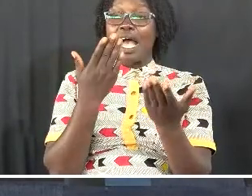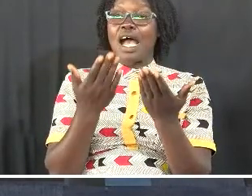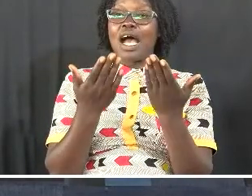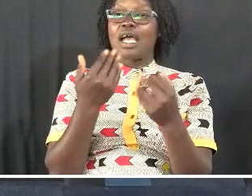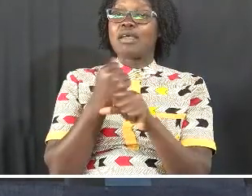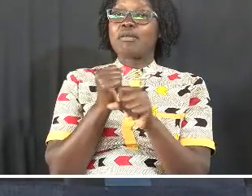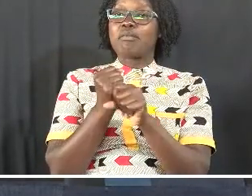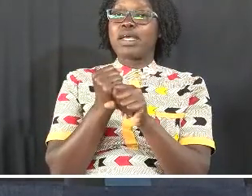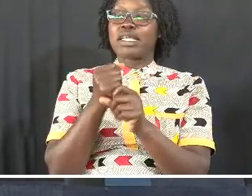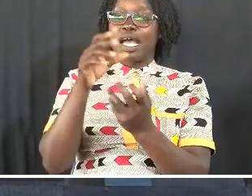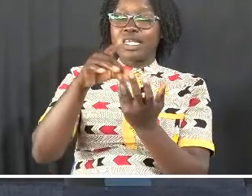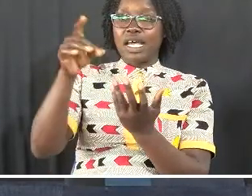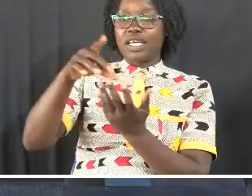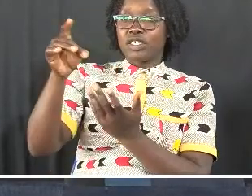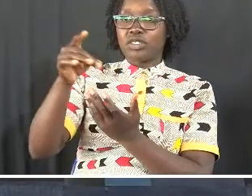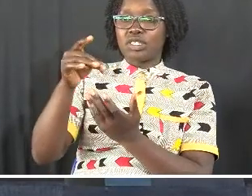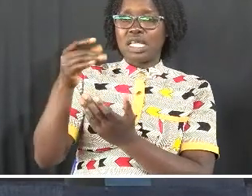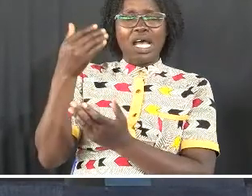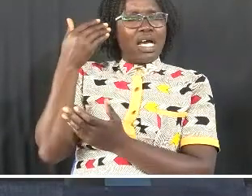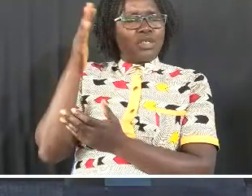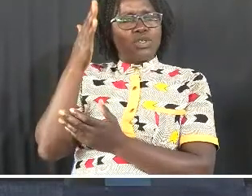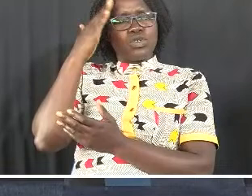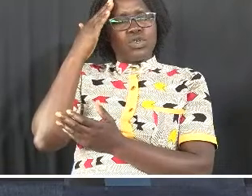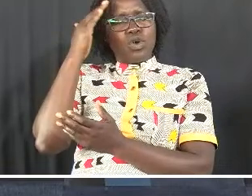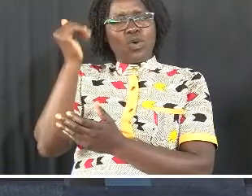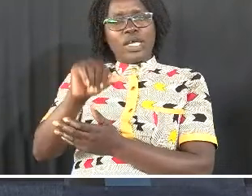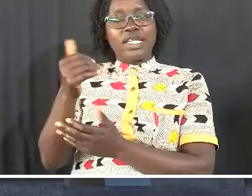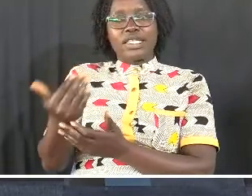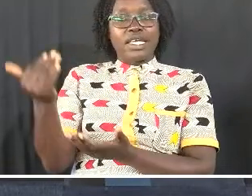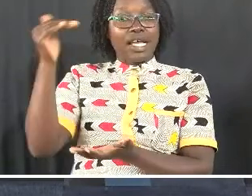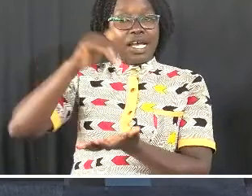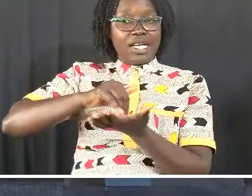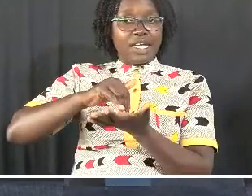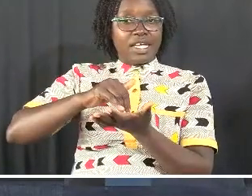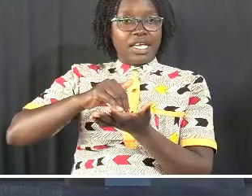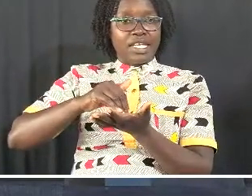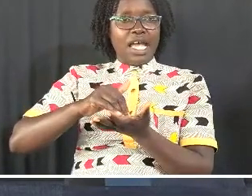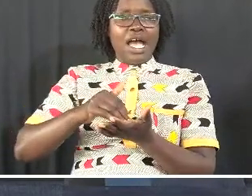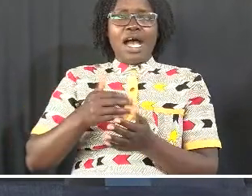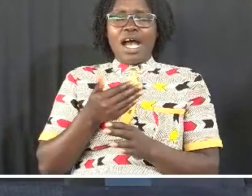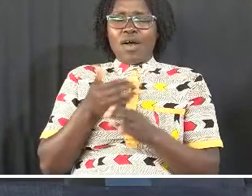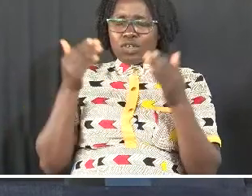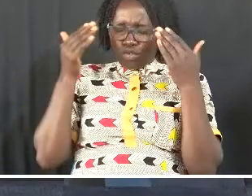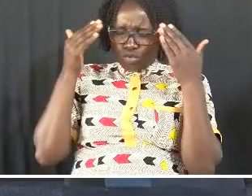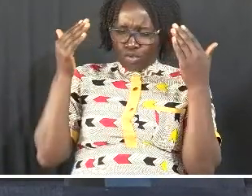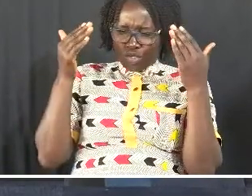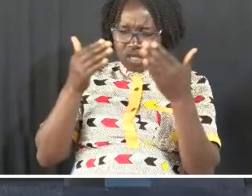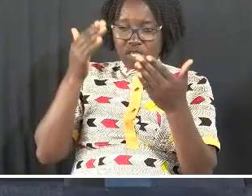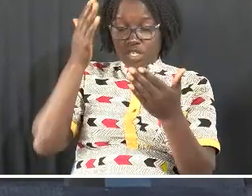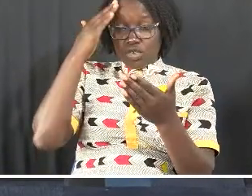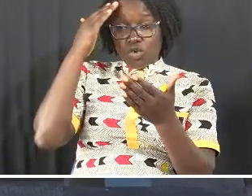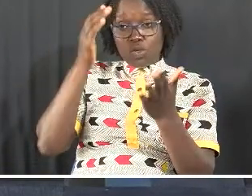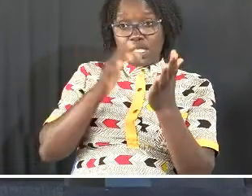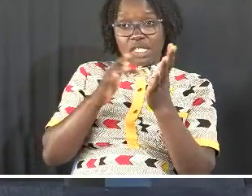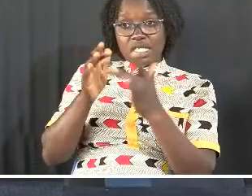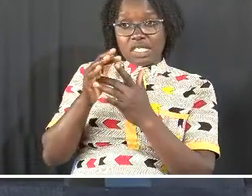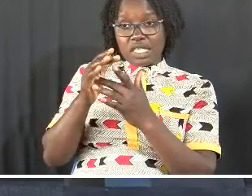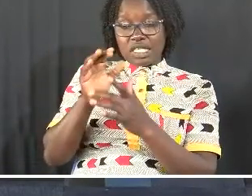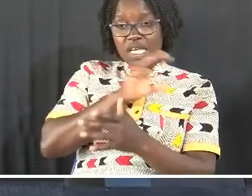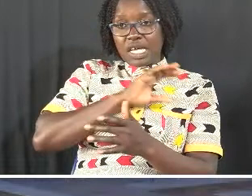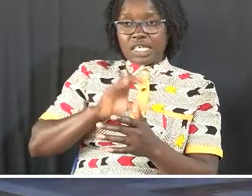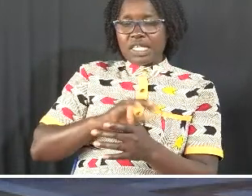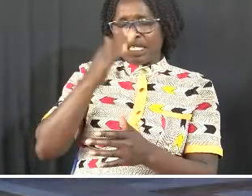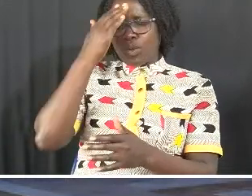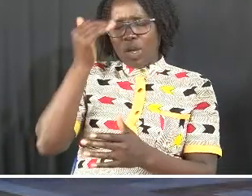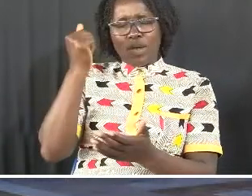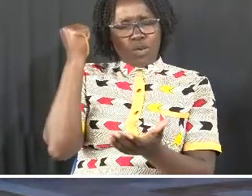my mind. I don't want to know anything again. I want to concentrate in knowing Jesus Christ and why he had